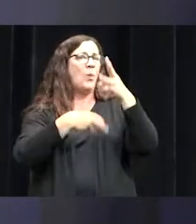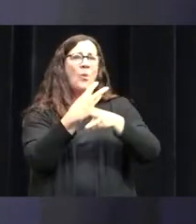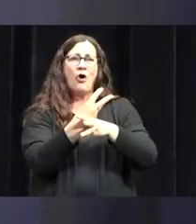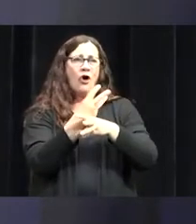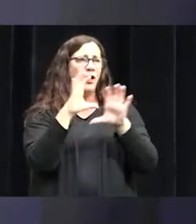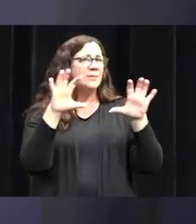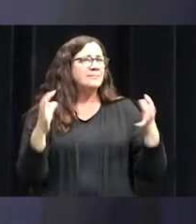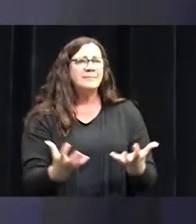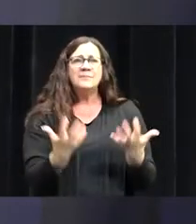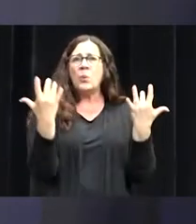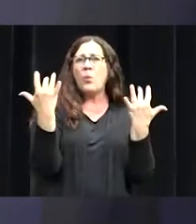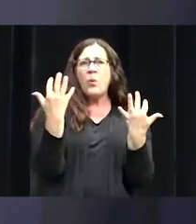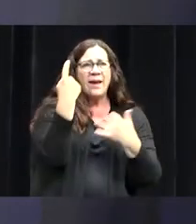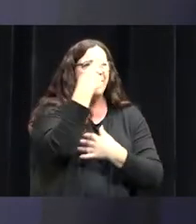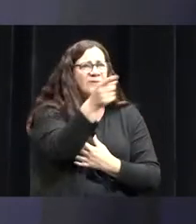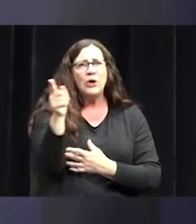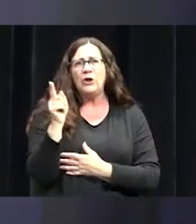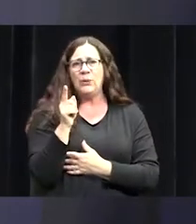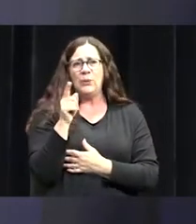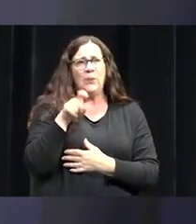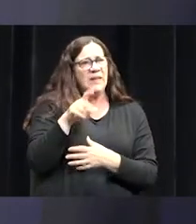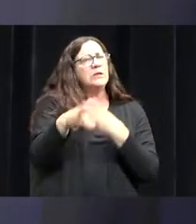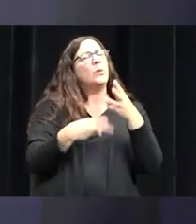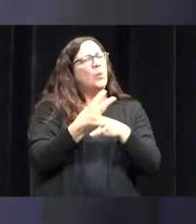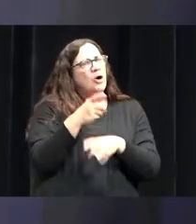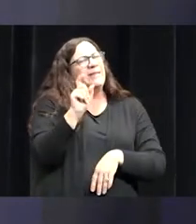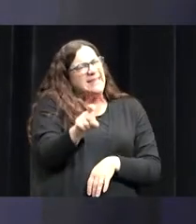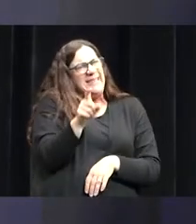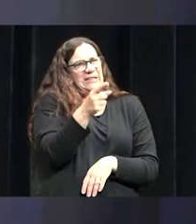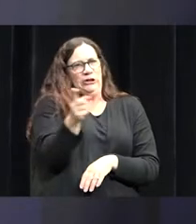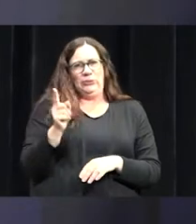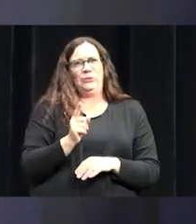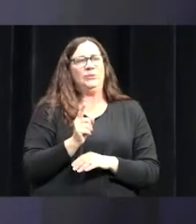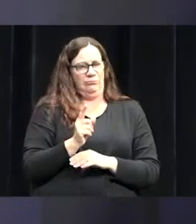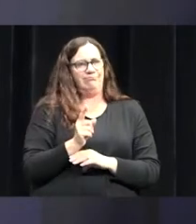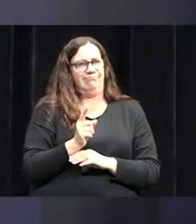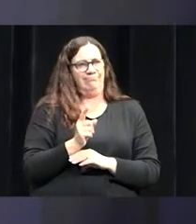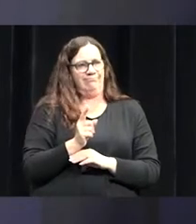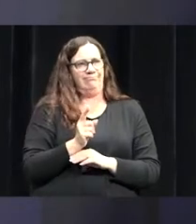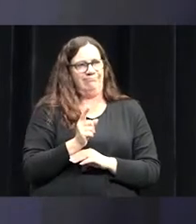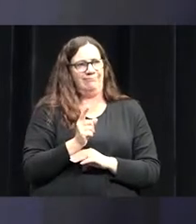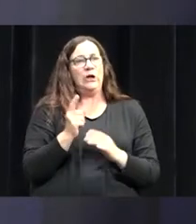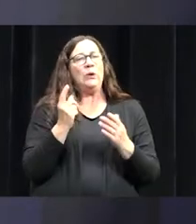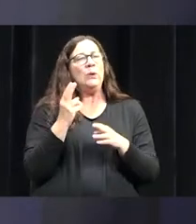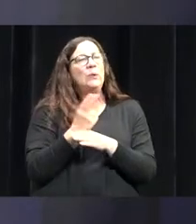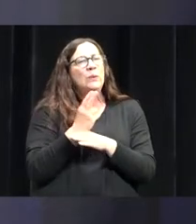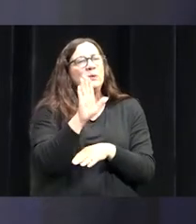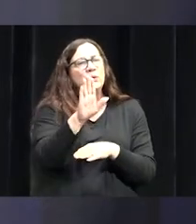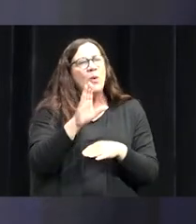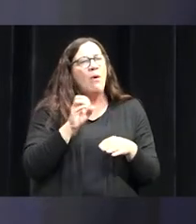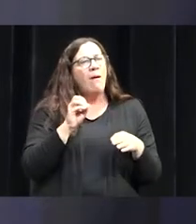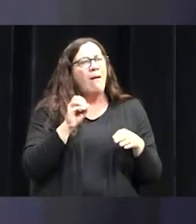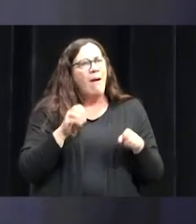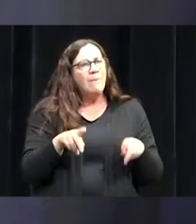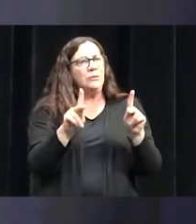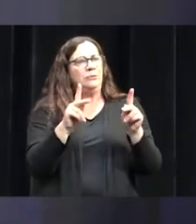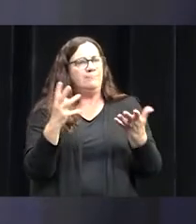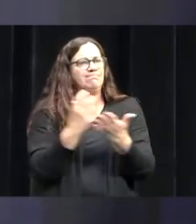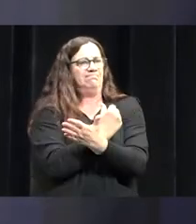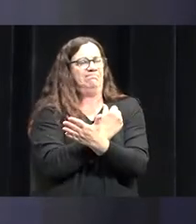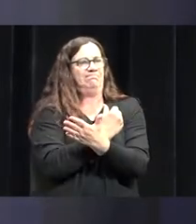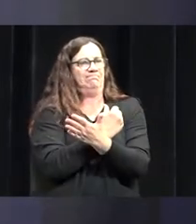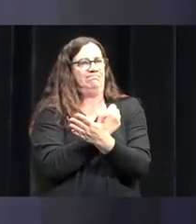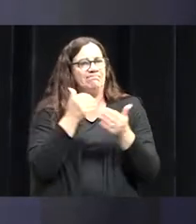for you this world needs you use this opportunity to move forward to your next big